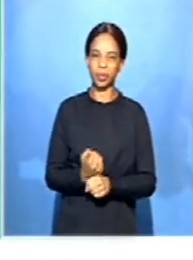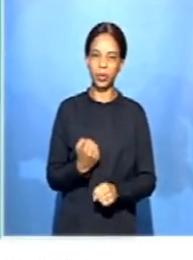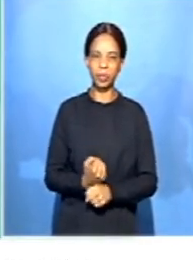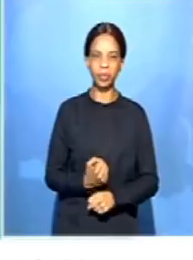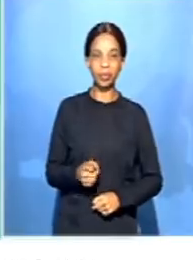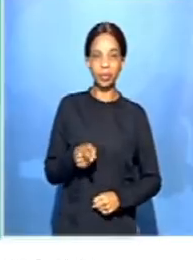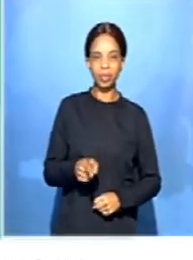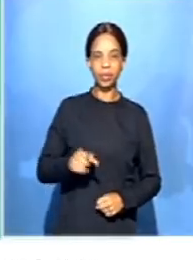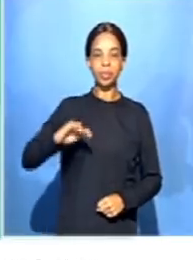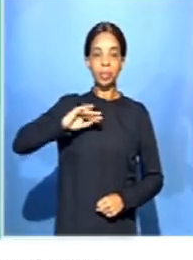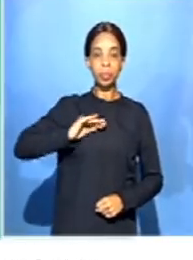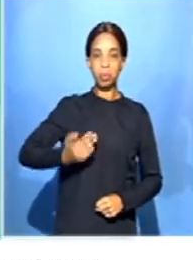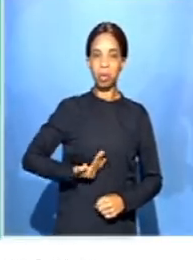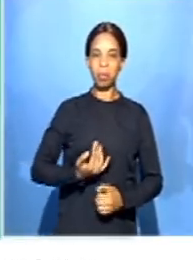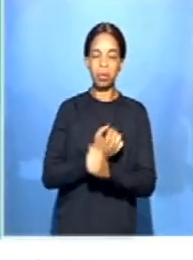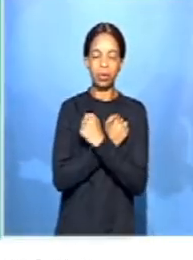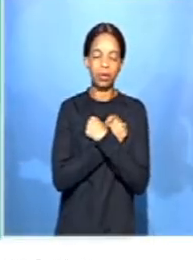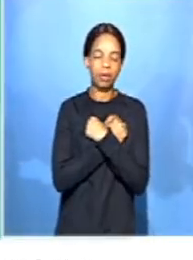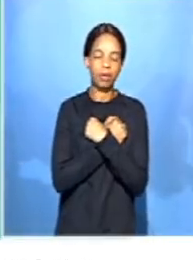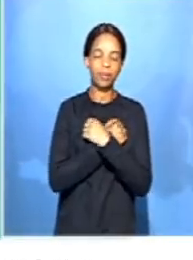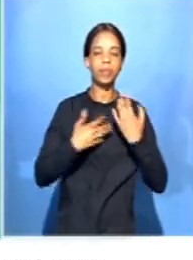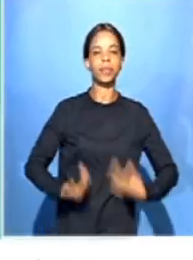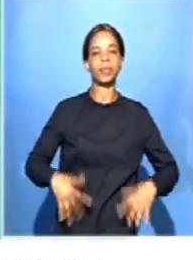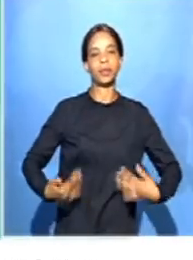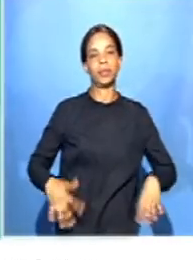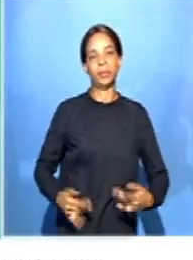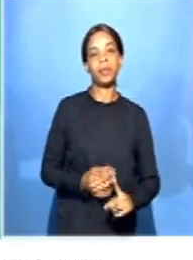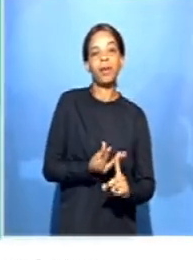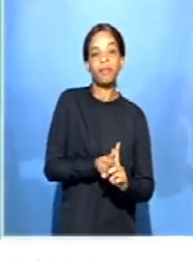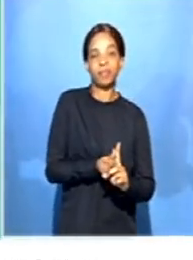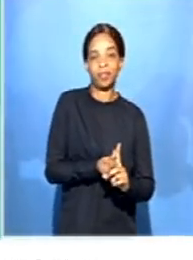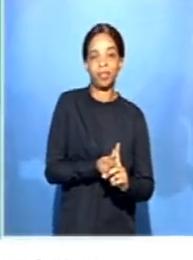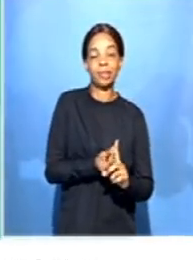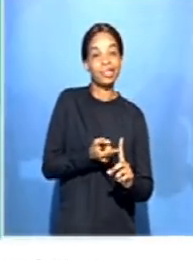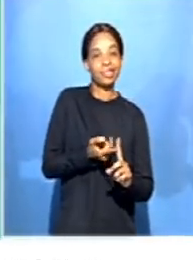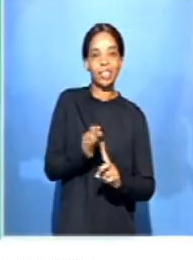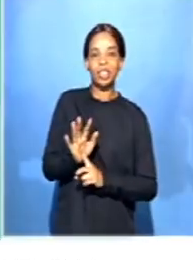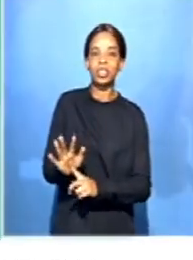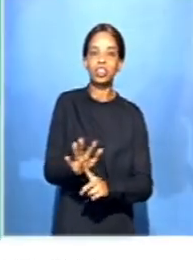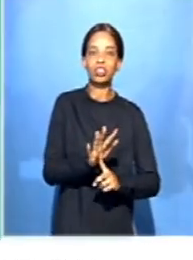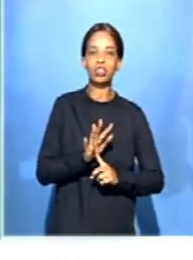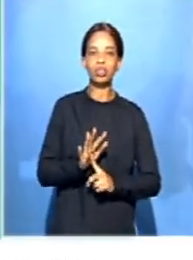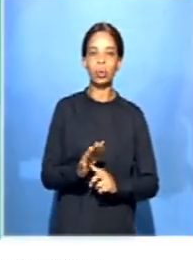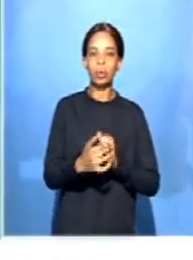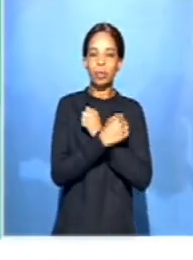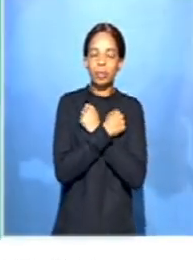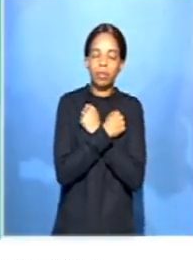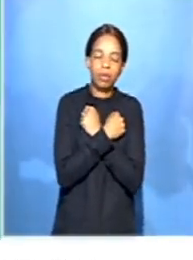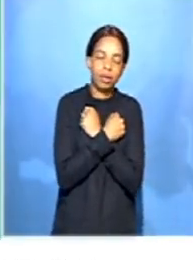mosadi o na na le lerato ona bontsa gore lerato o le anyile mo